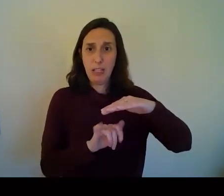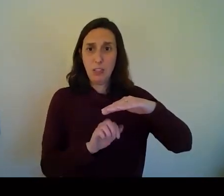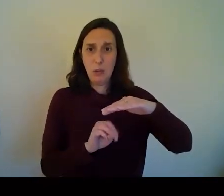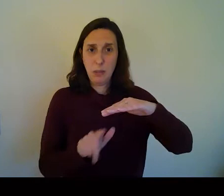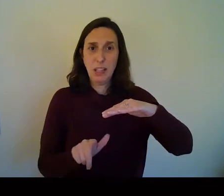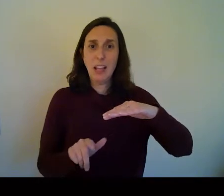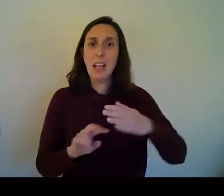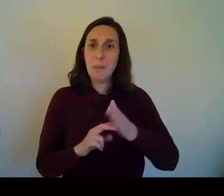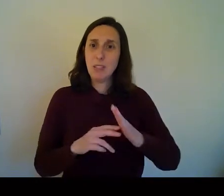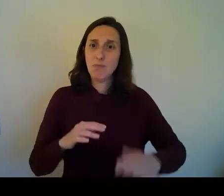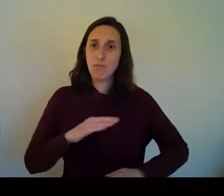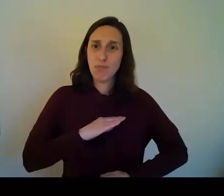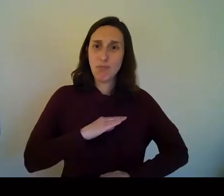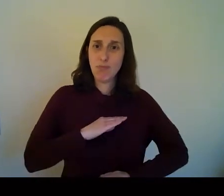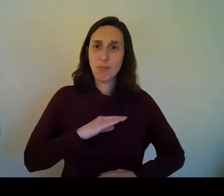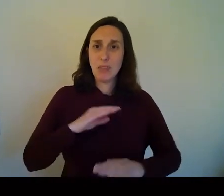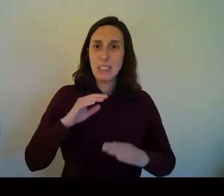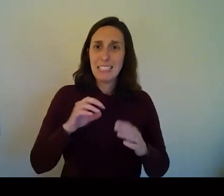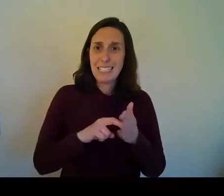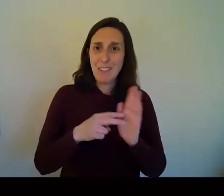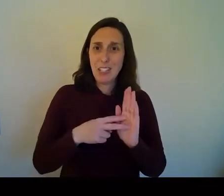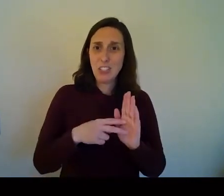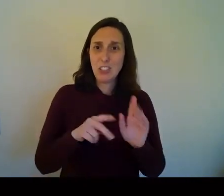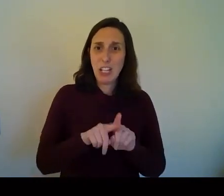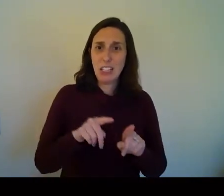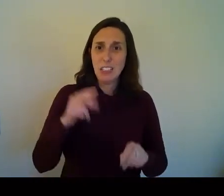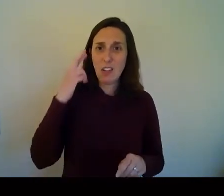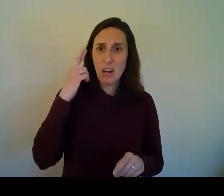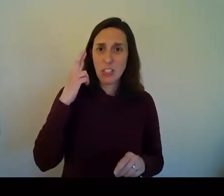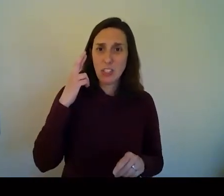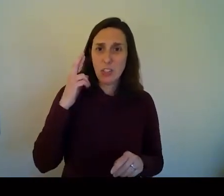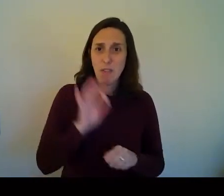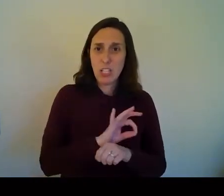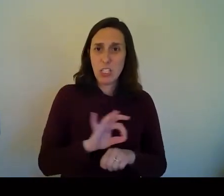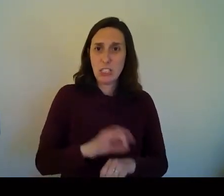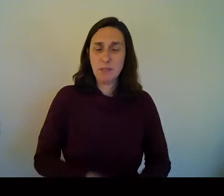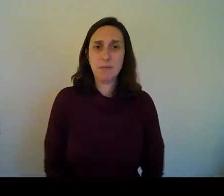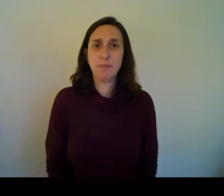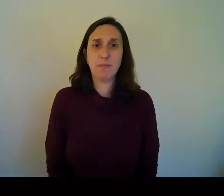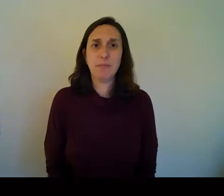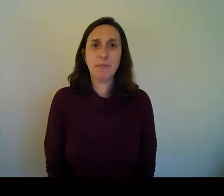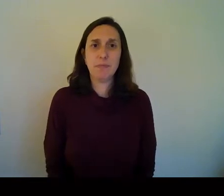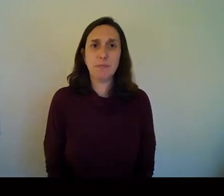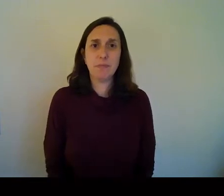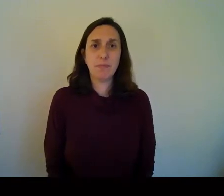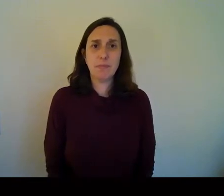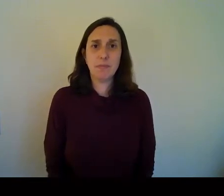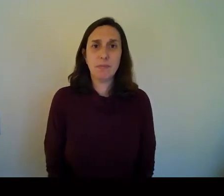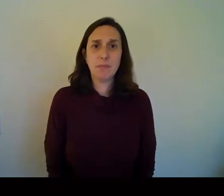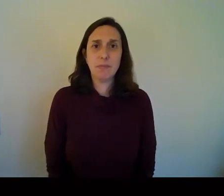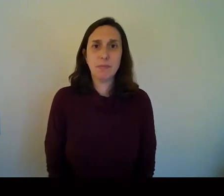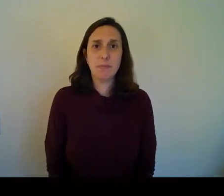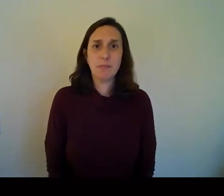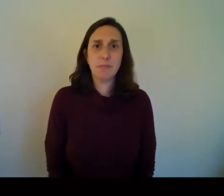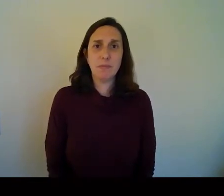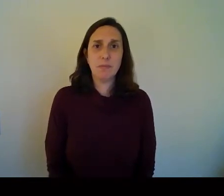Meets our definition that we need to work with. Again, we're just limiting some things that aren't